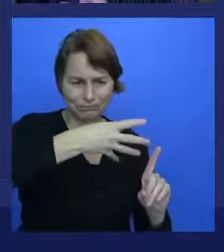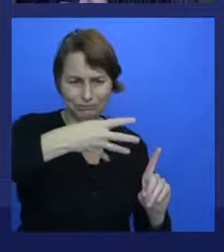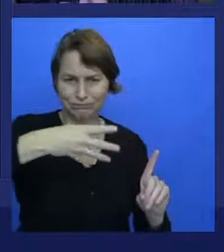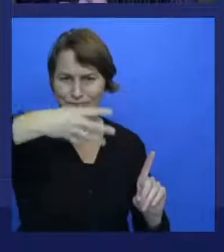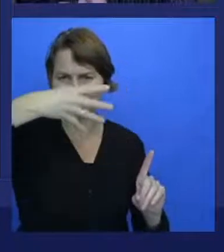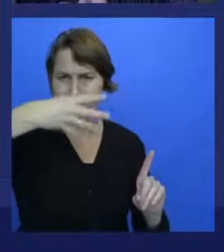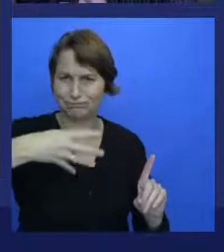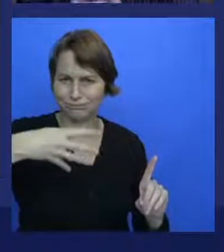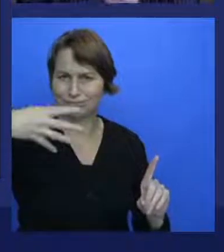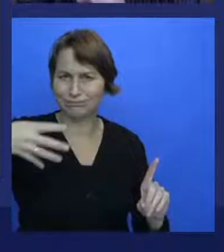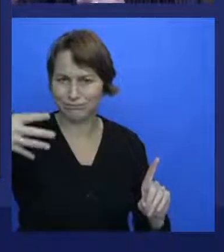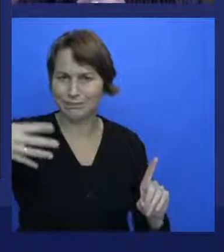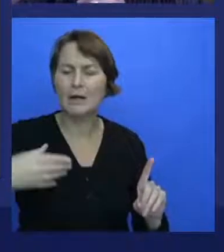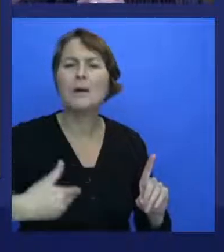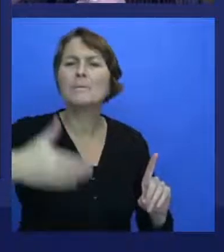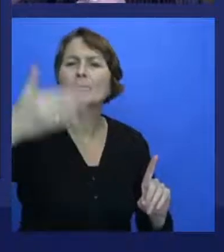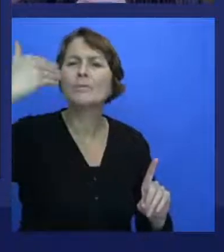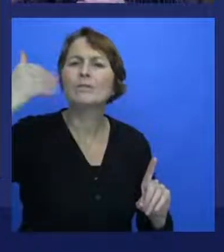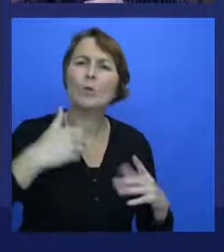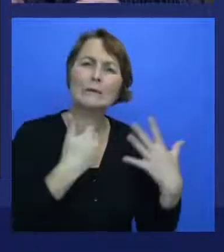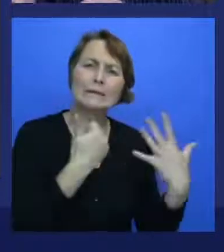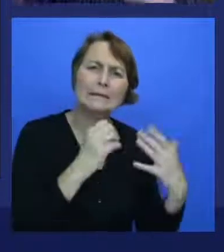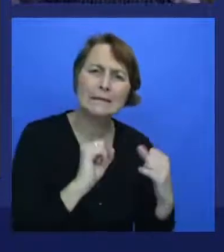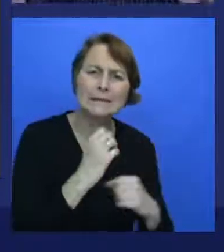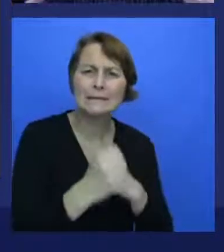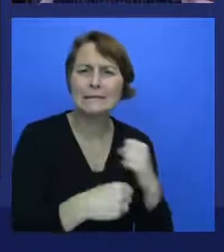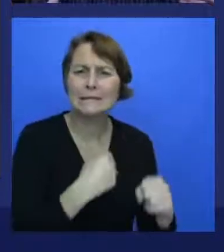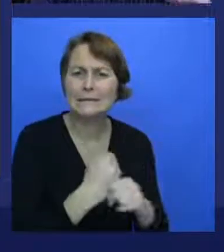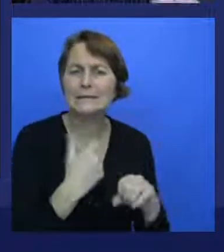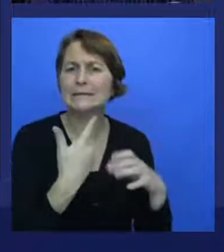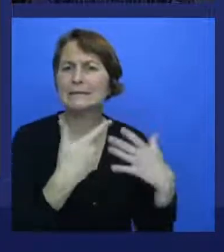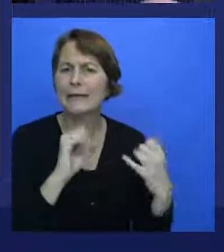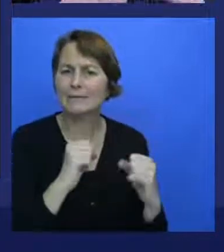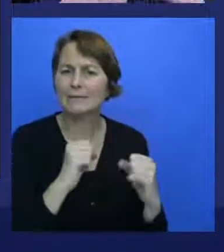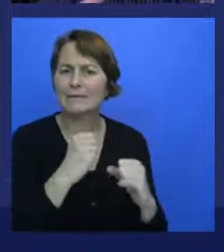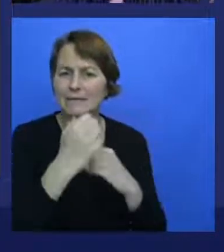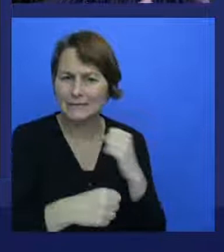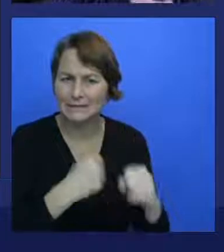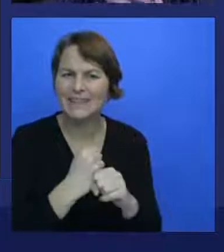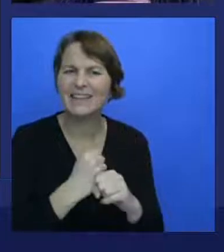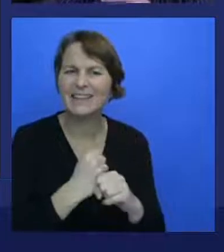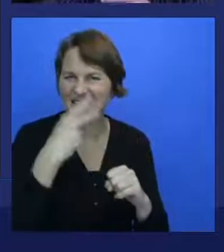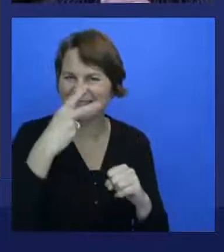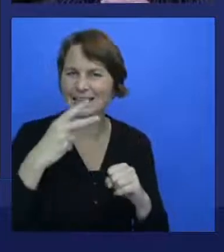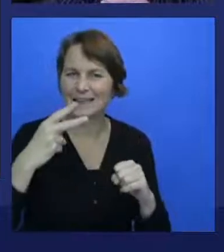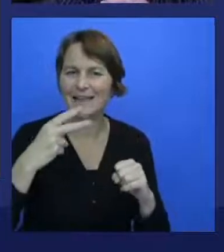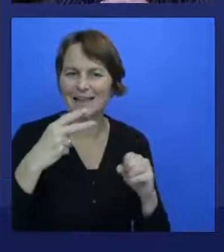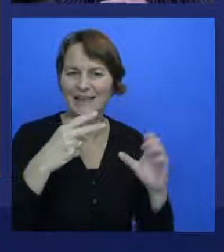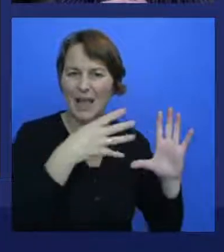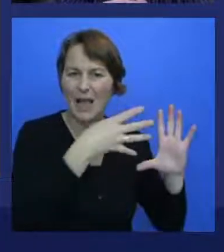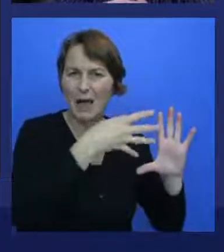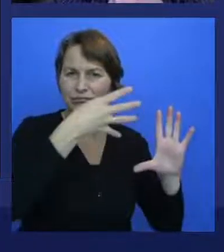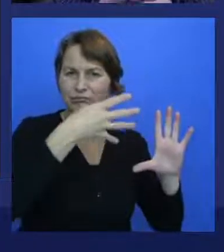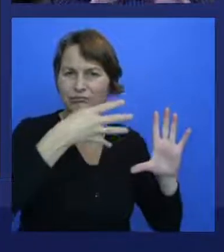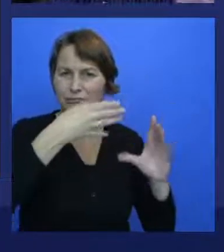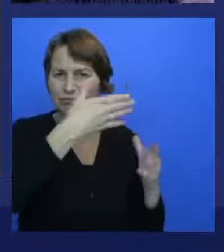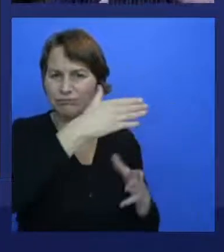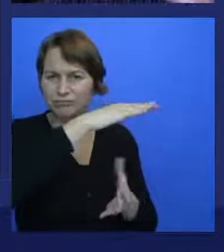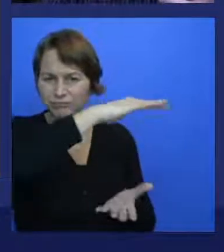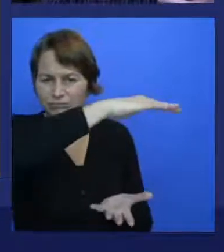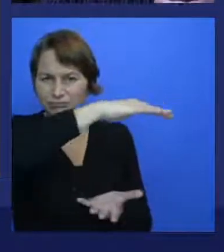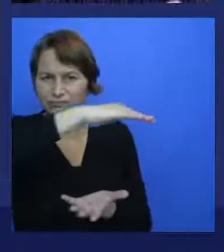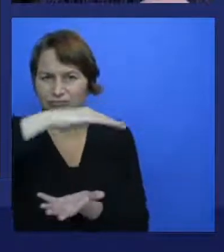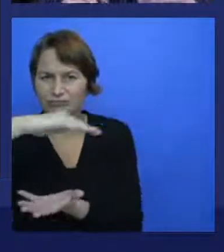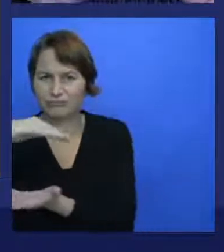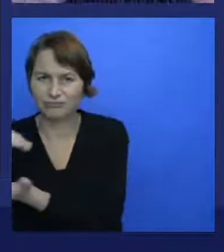by Minsky and their folks. So the shortest line there, and then the expert systems from the 70s. And I haven't really talked about robotics, but that's also